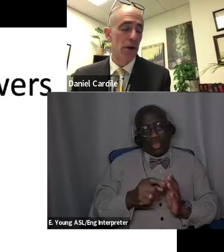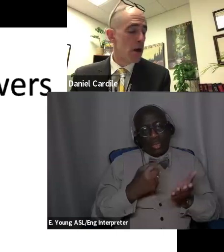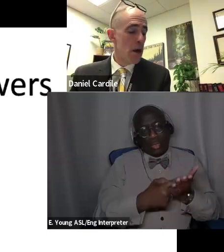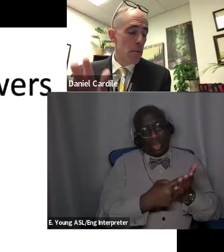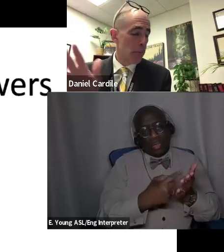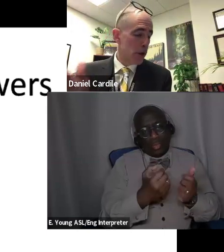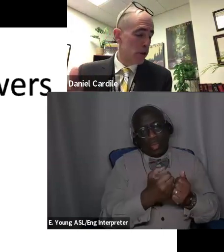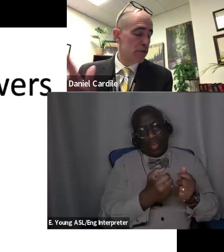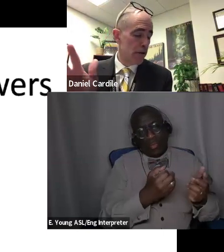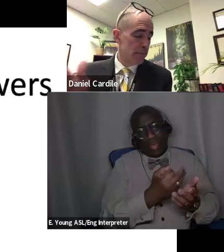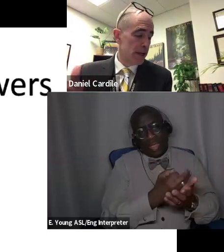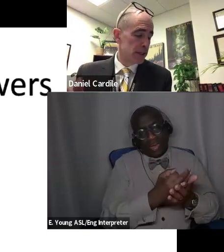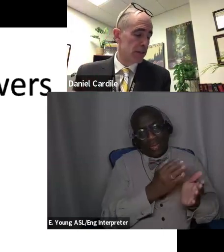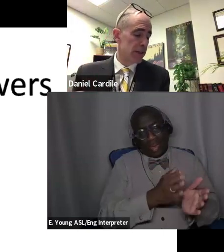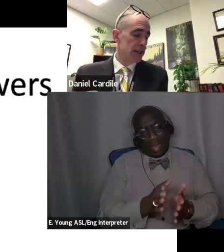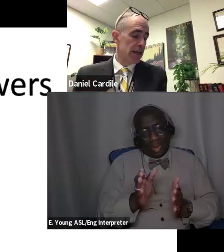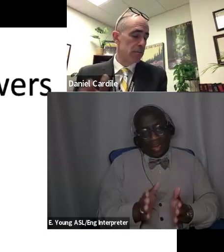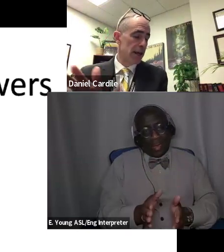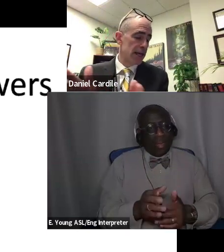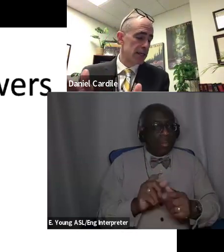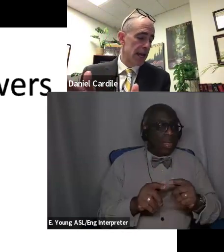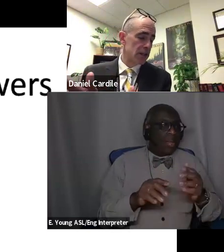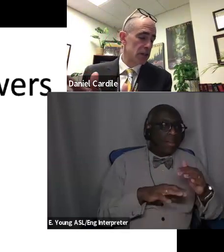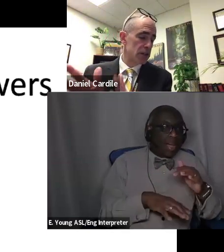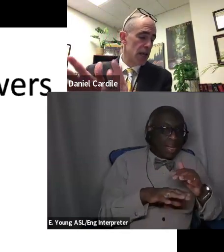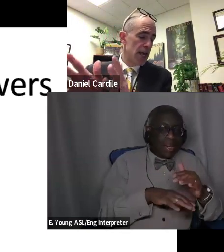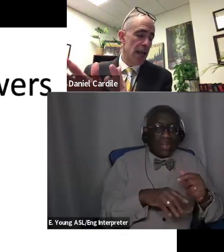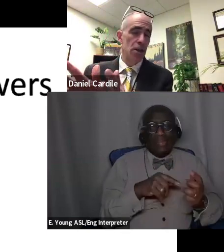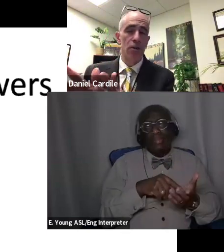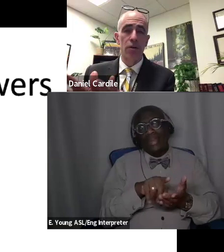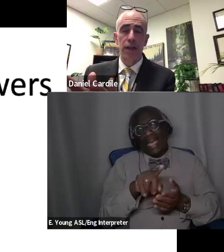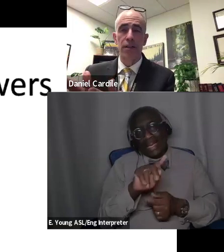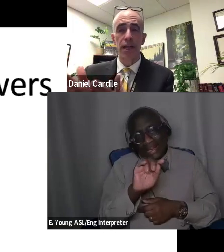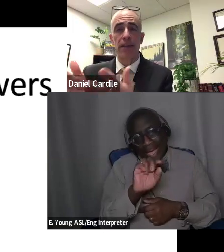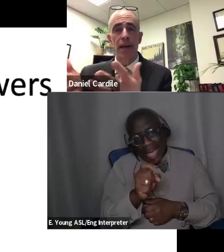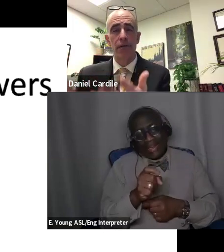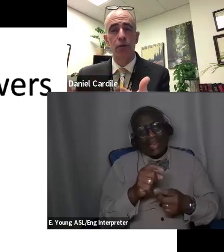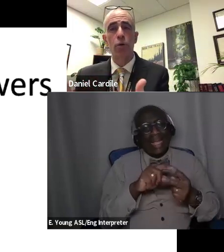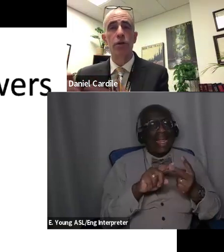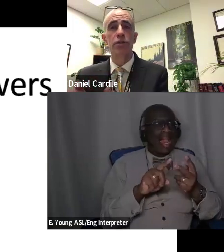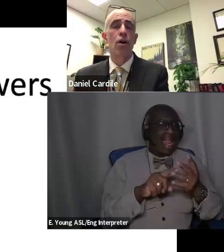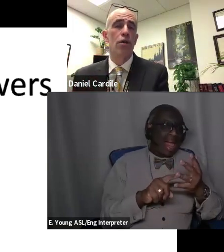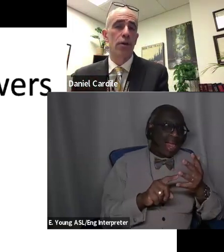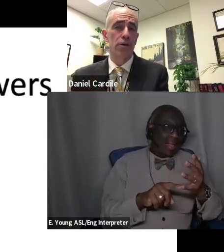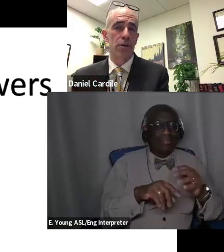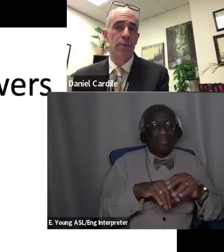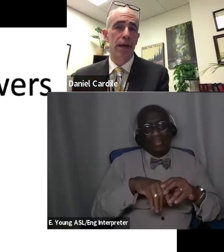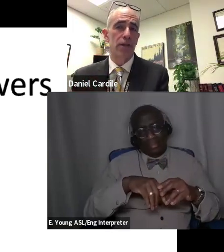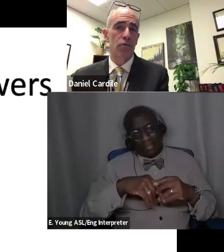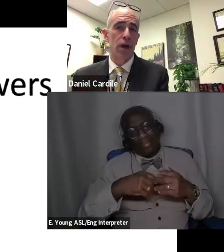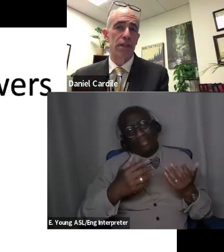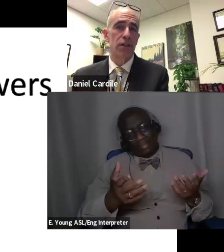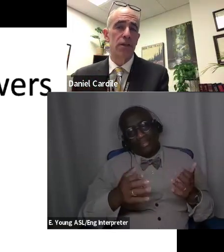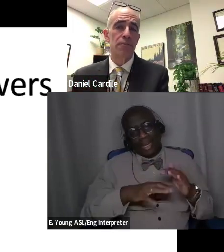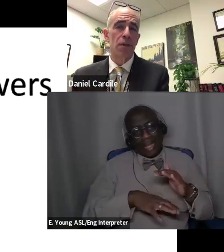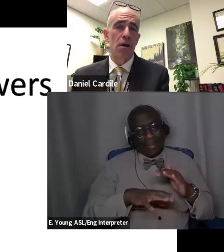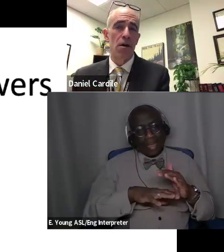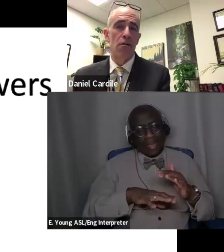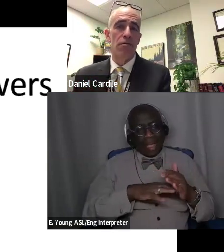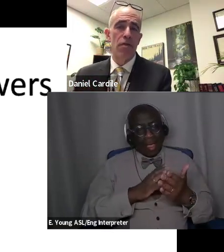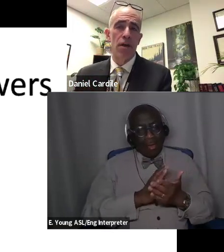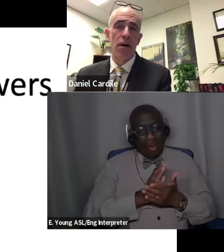planner about. But other very basic things like paying taxes and other things like that, of course, those are the basic